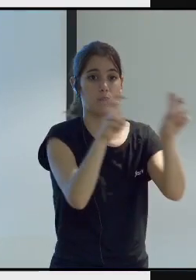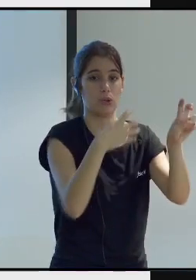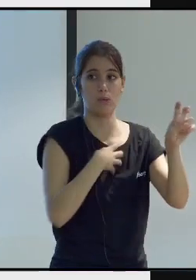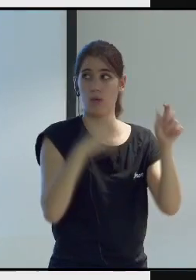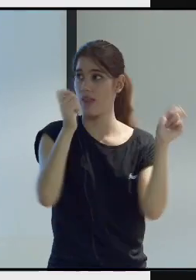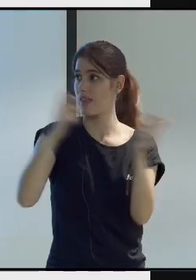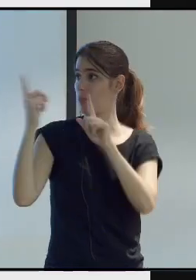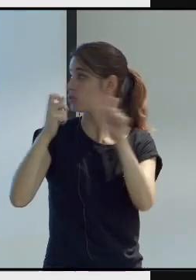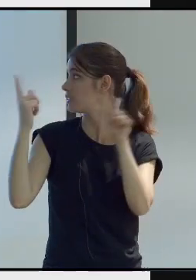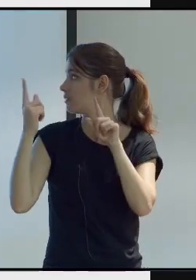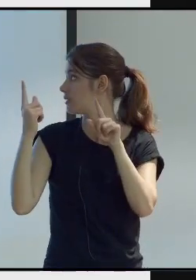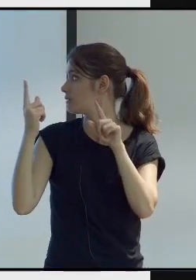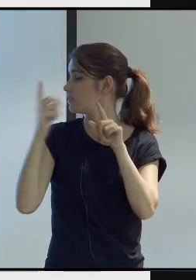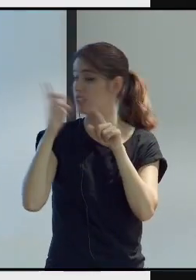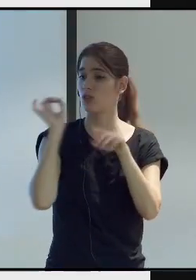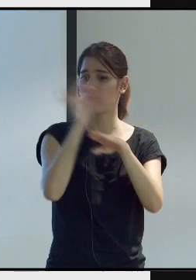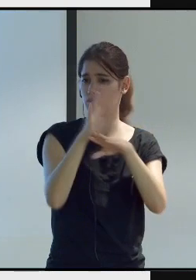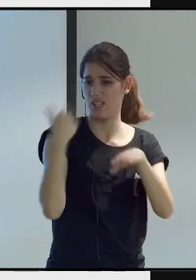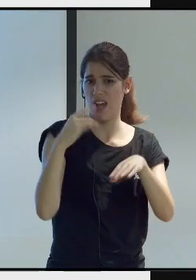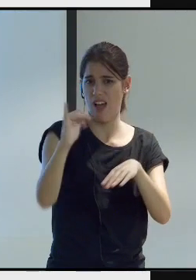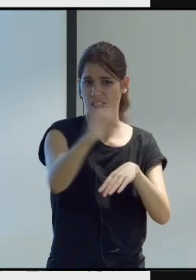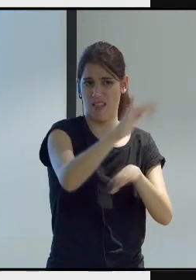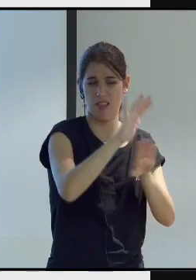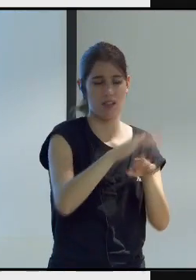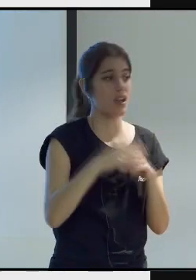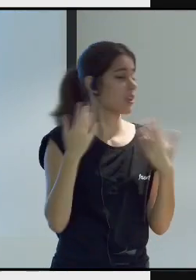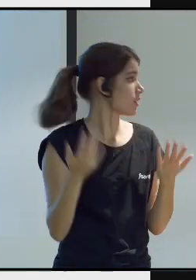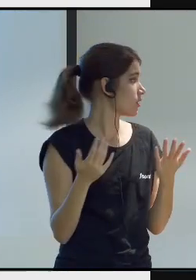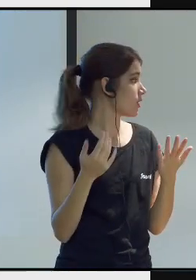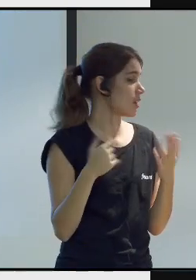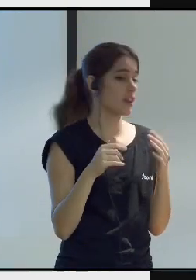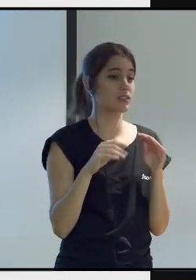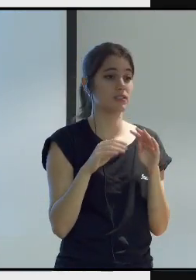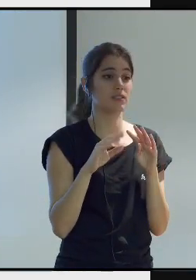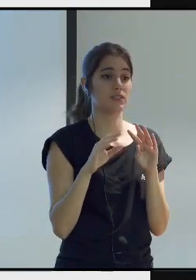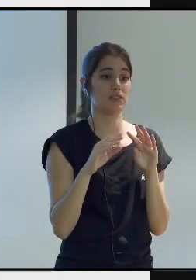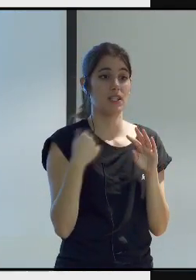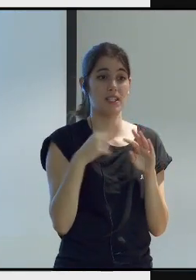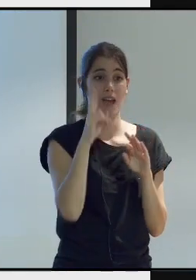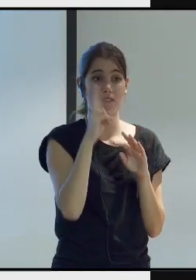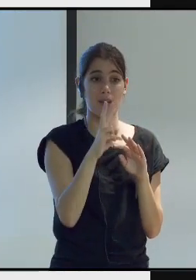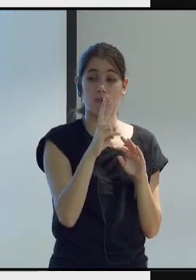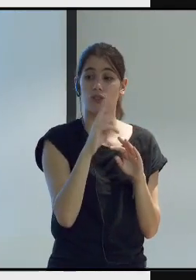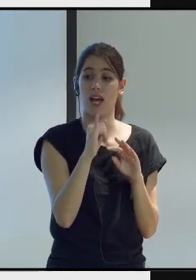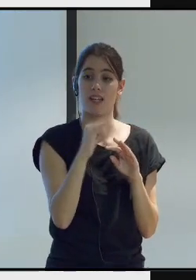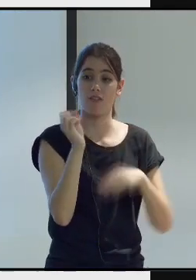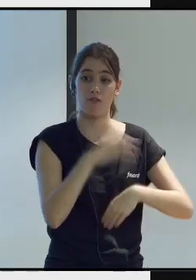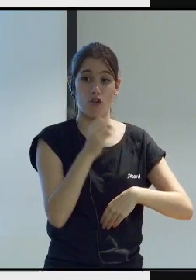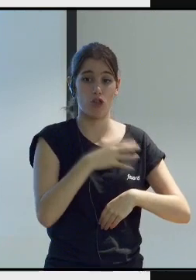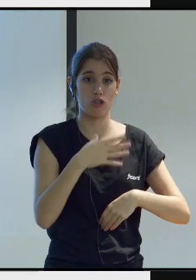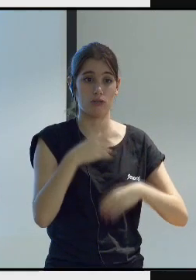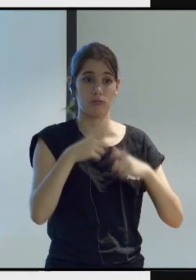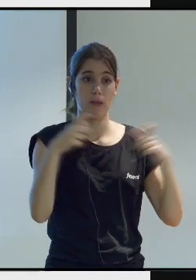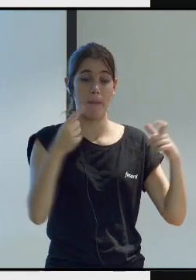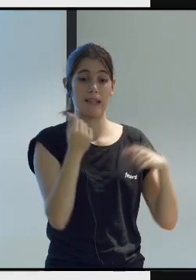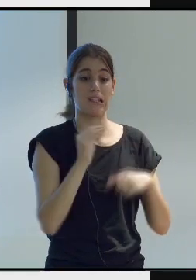restriction, the funding that goes to persons with disability is increasing more and more. So we try on European level, try to say it's about